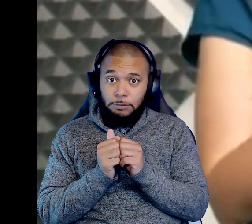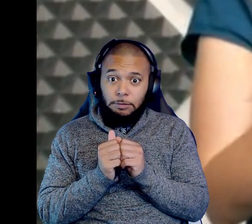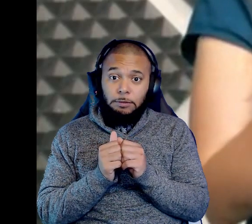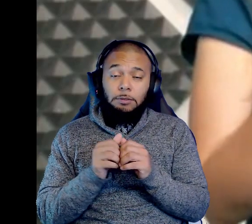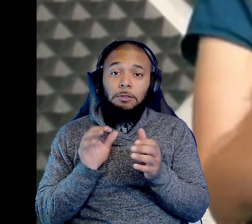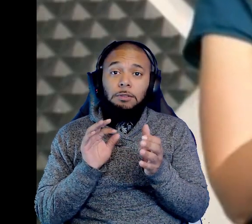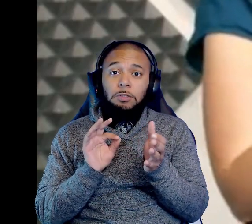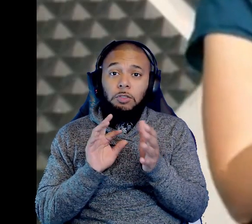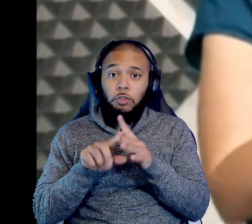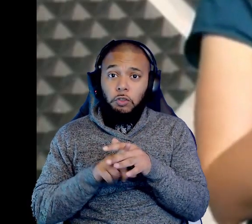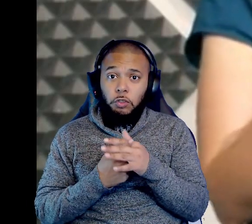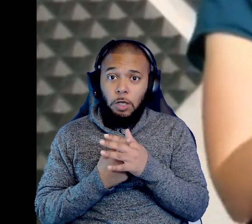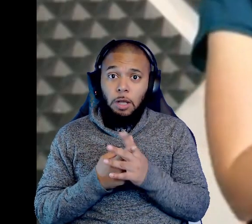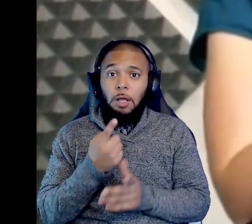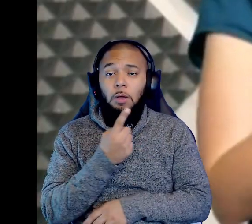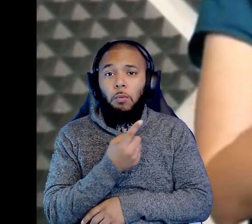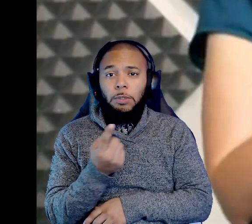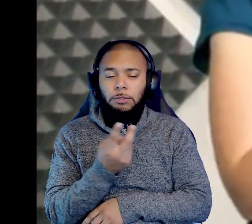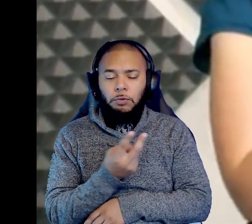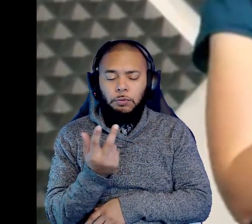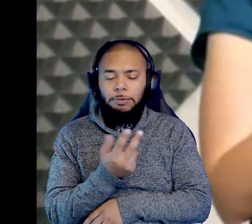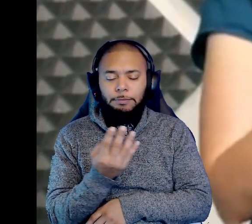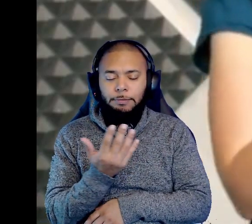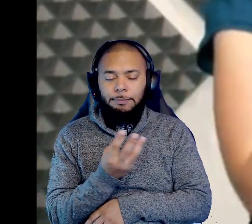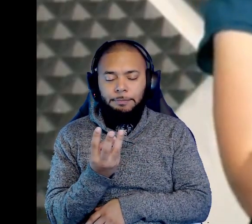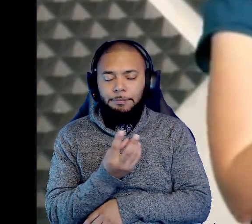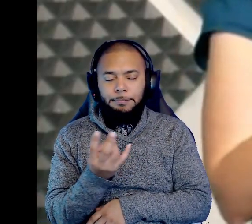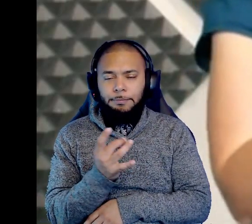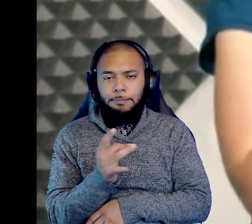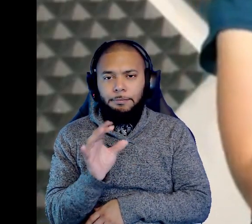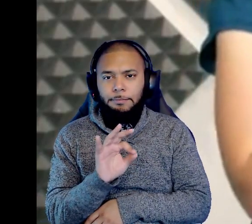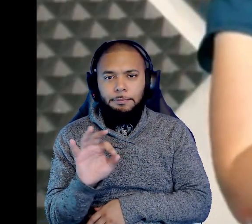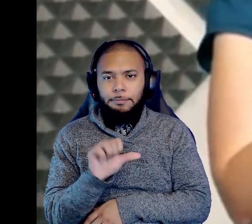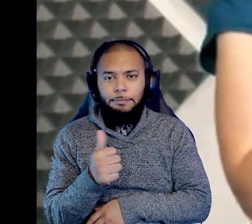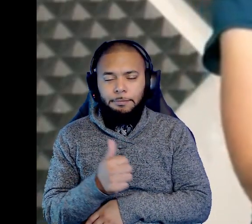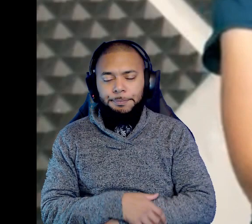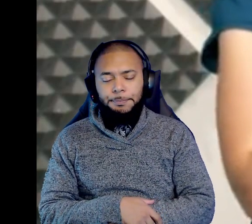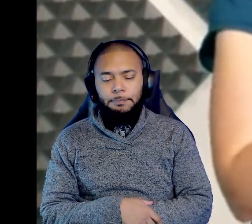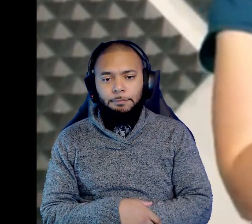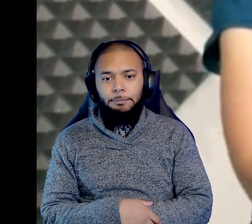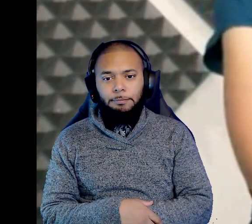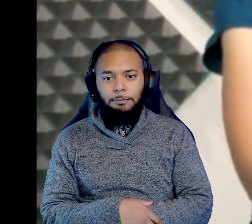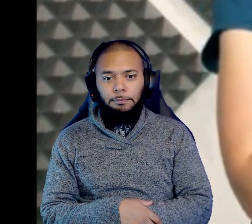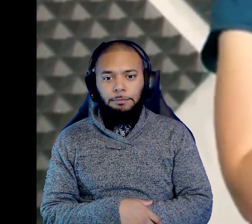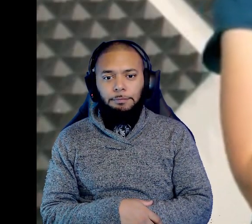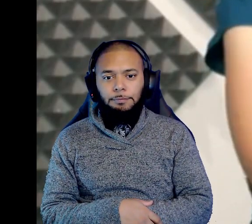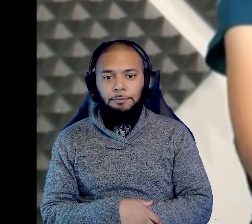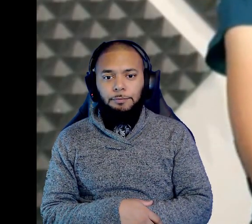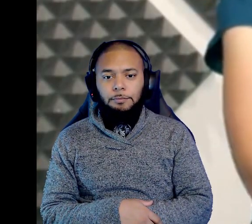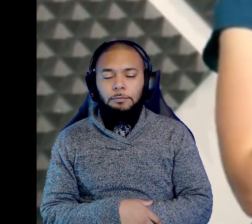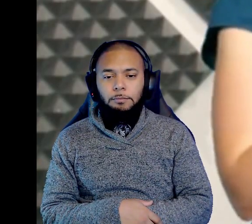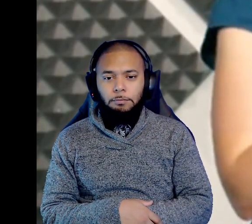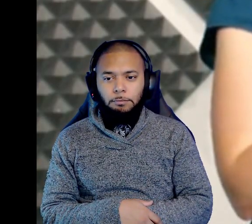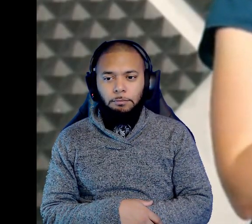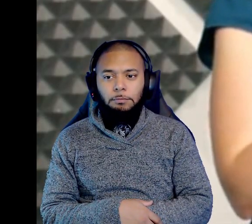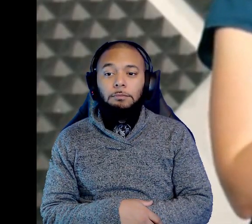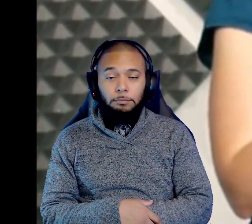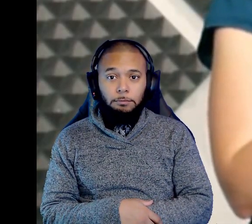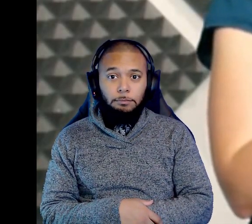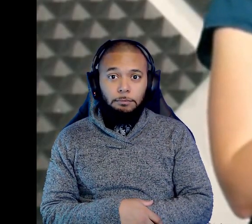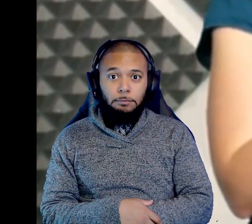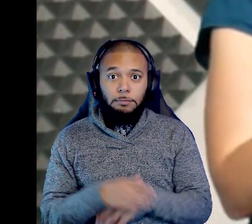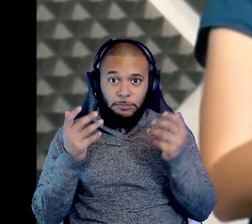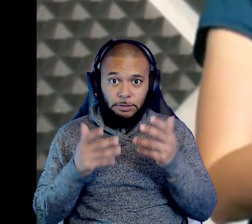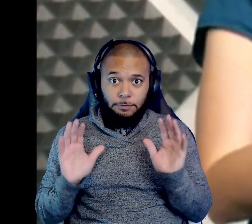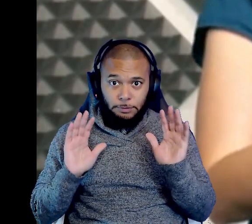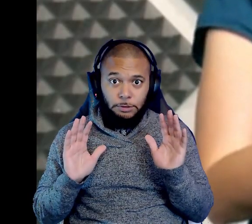ones first. 2, 3, 4, 5, 6, 7, 8, 9, 10. And as soon